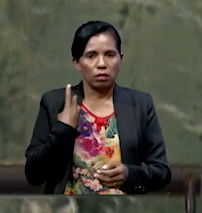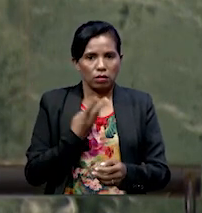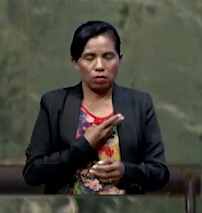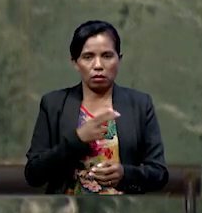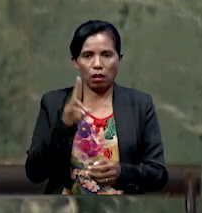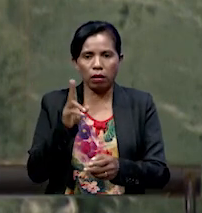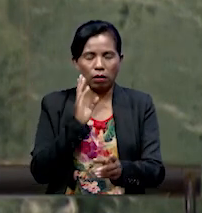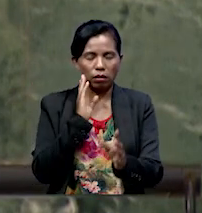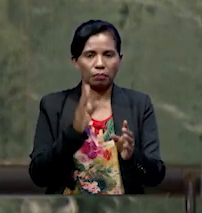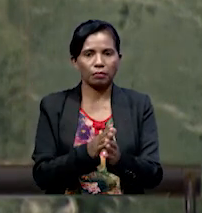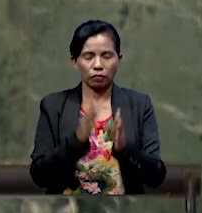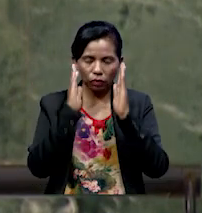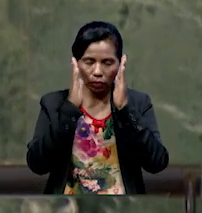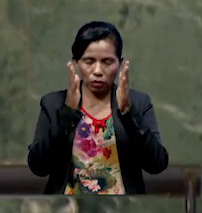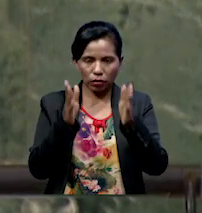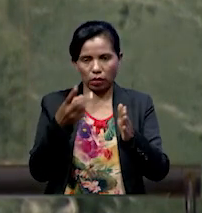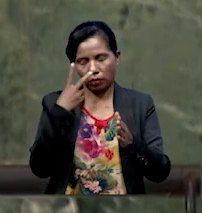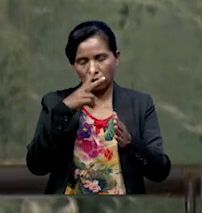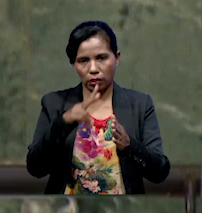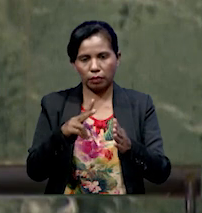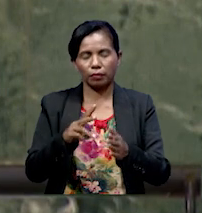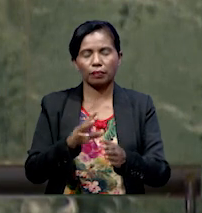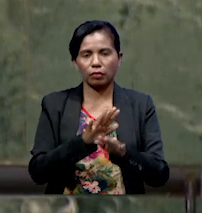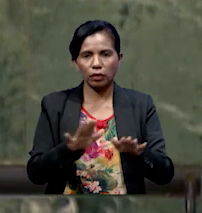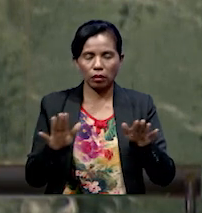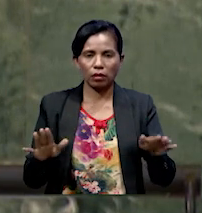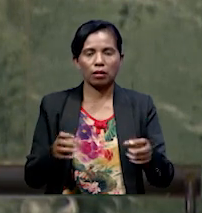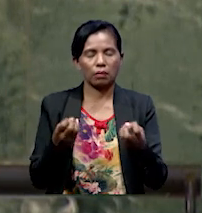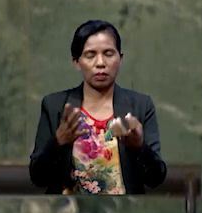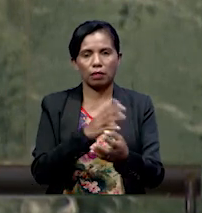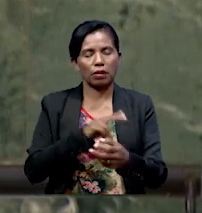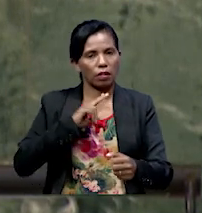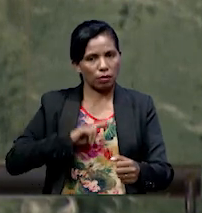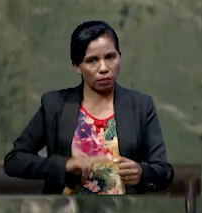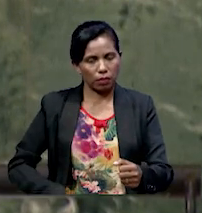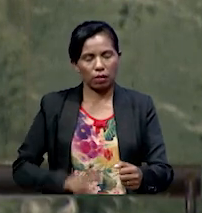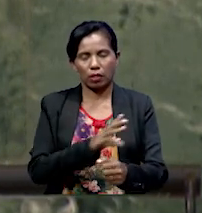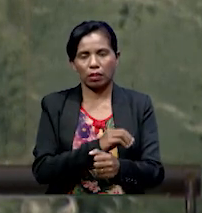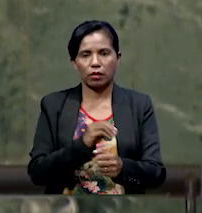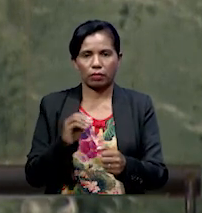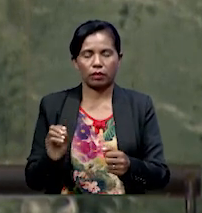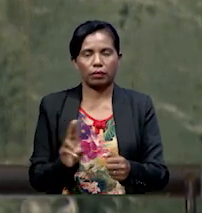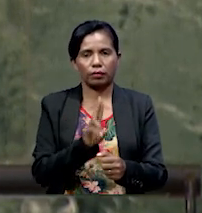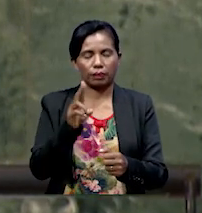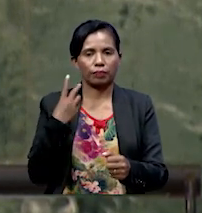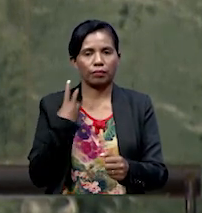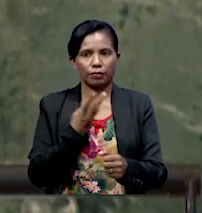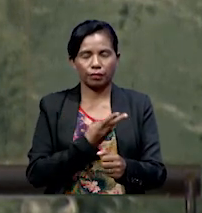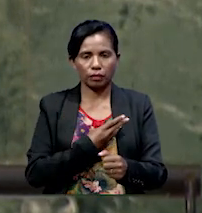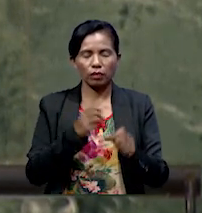serious detrimental consequences for the hundreds of thousands of our children and youth who had to miss